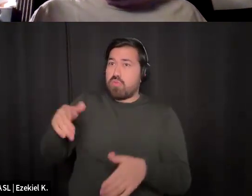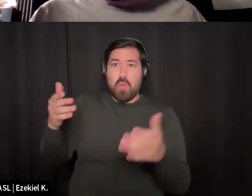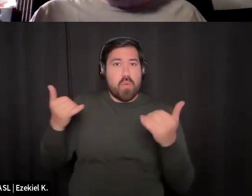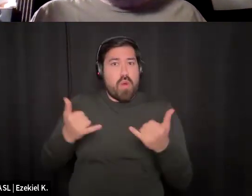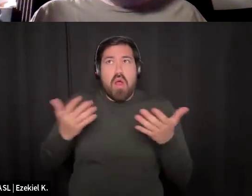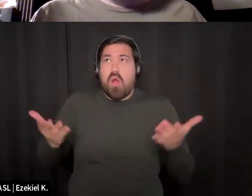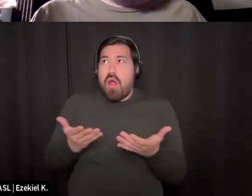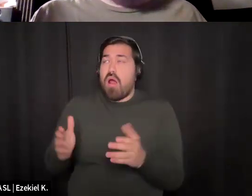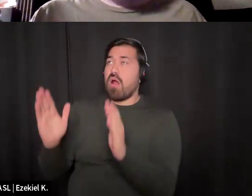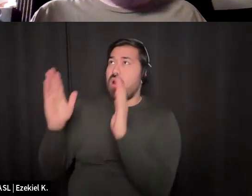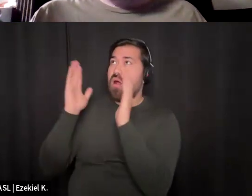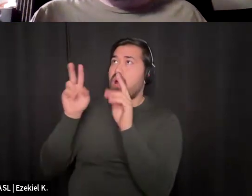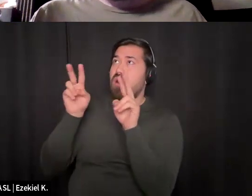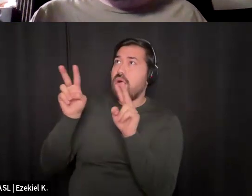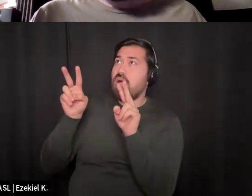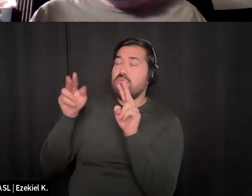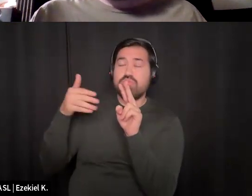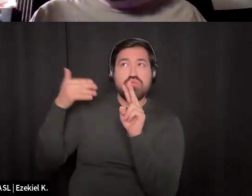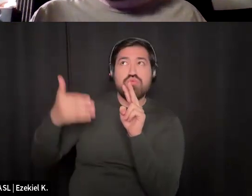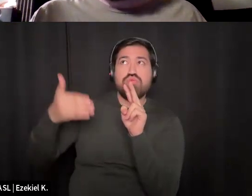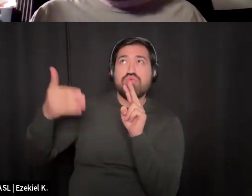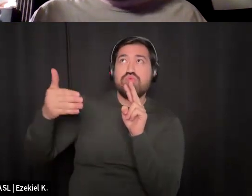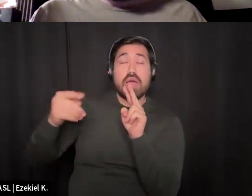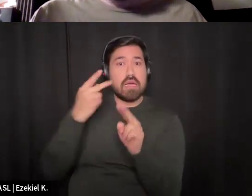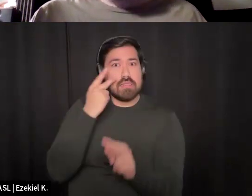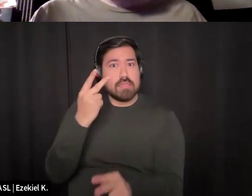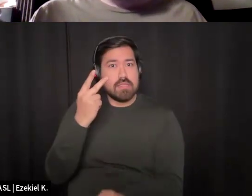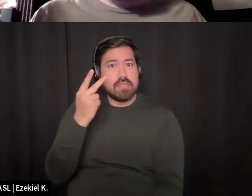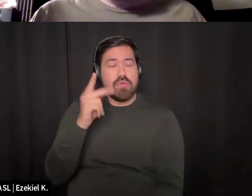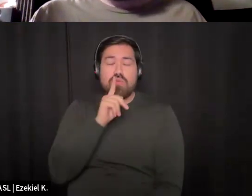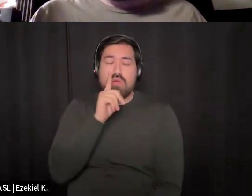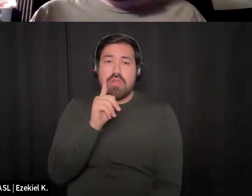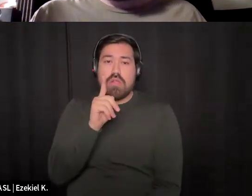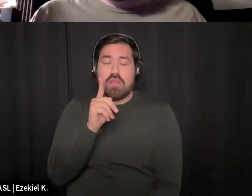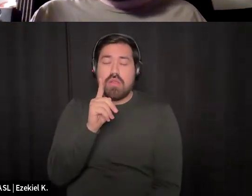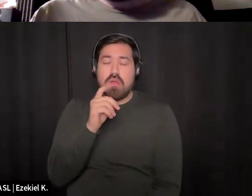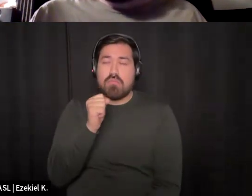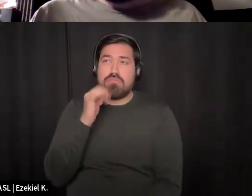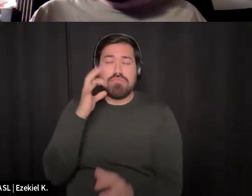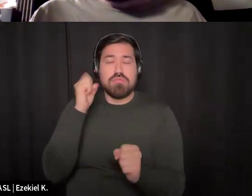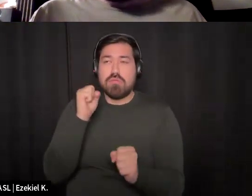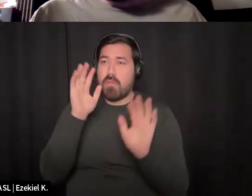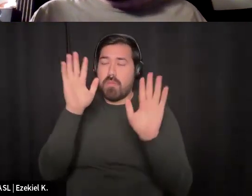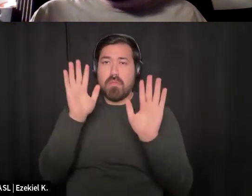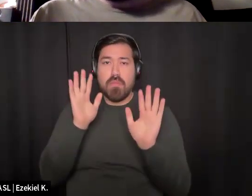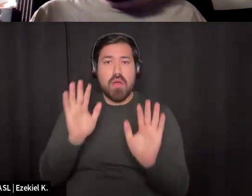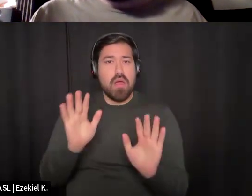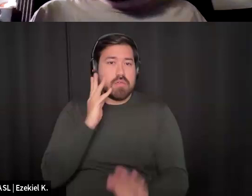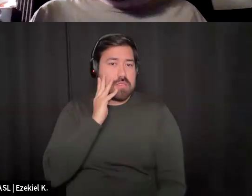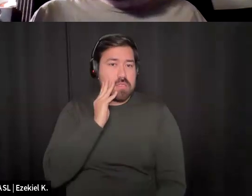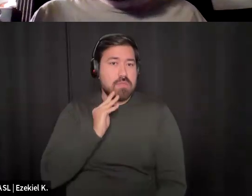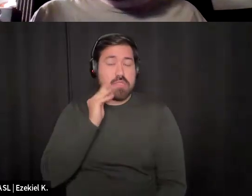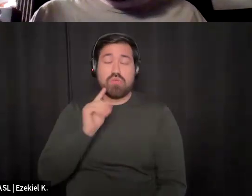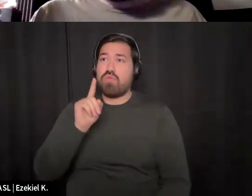bird, enabled me to be present for really just an amazing